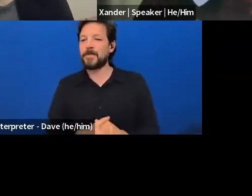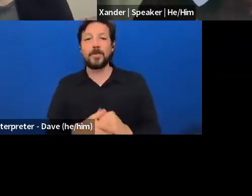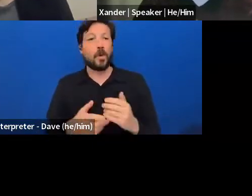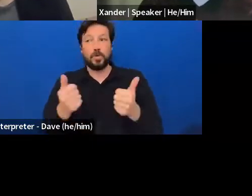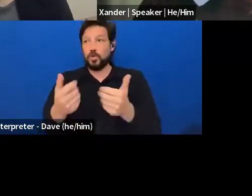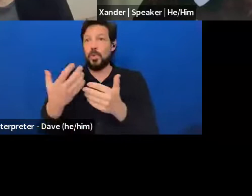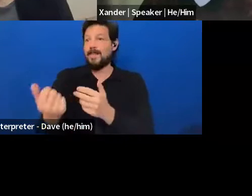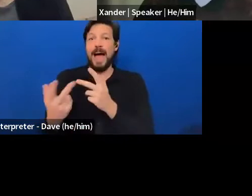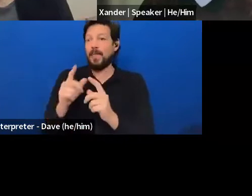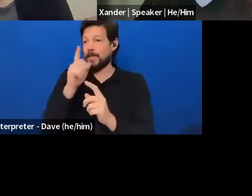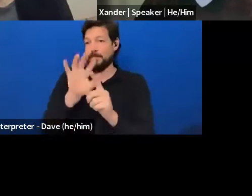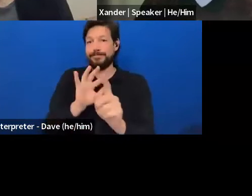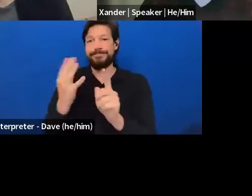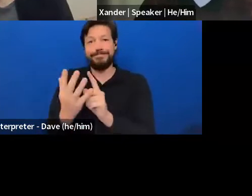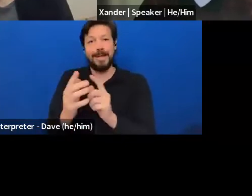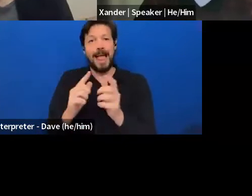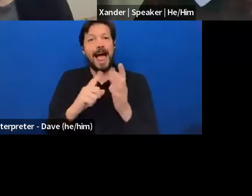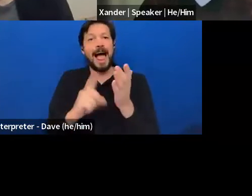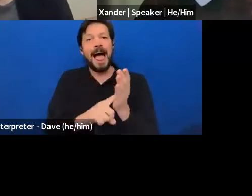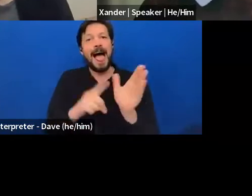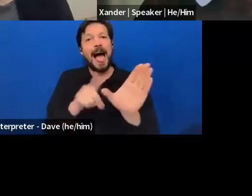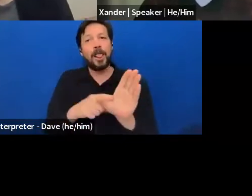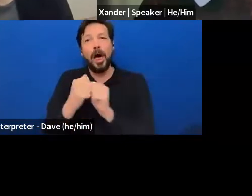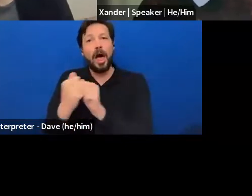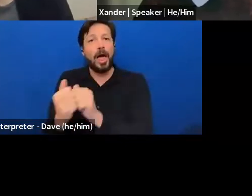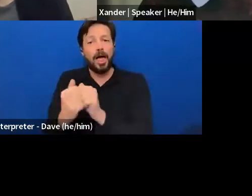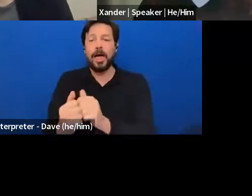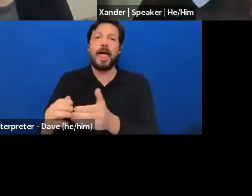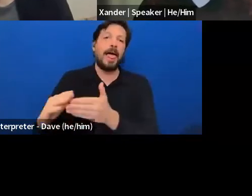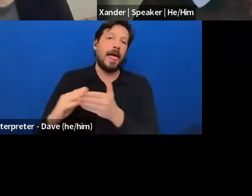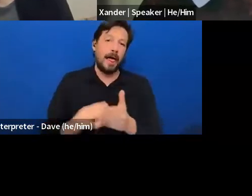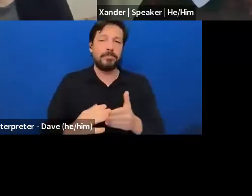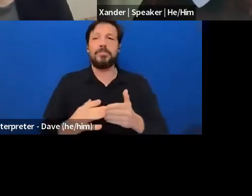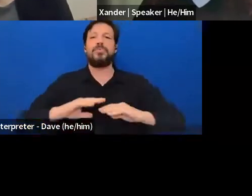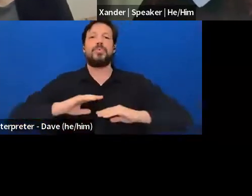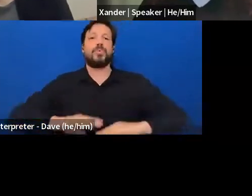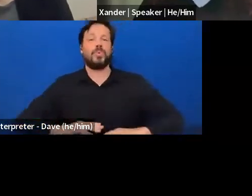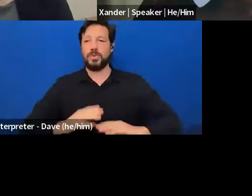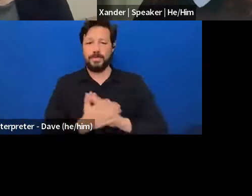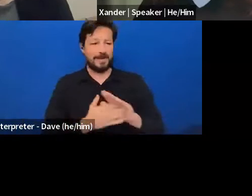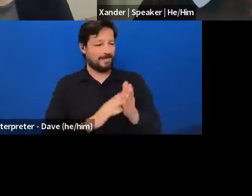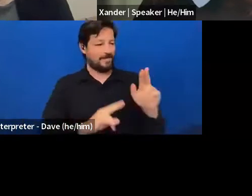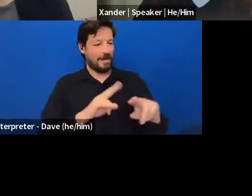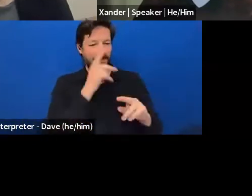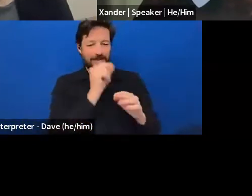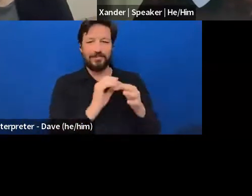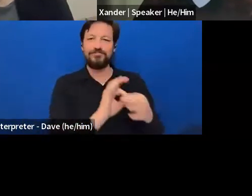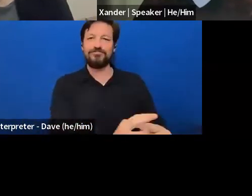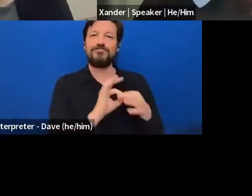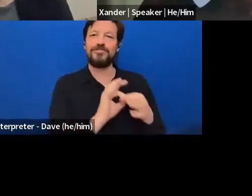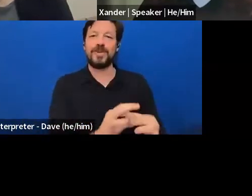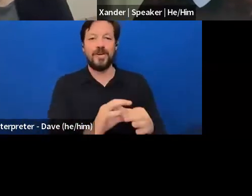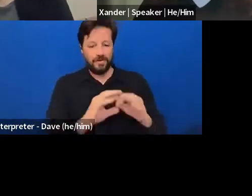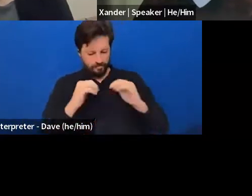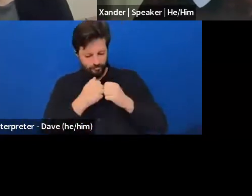and children really gives families space and time to focus on who they are and how they can create